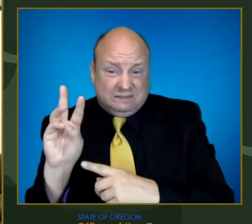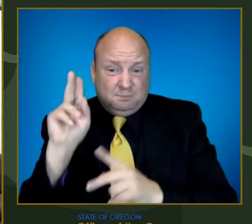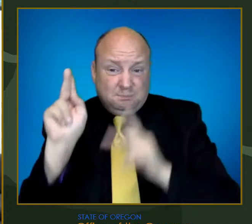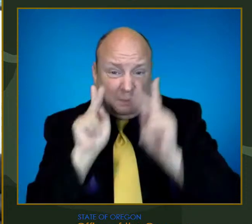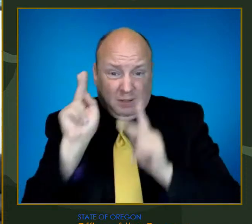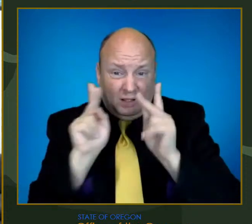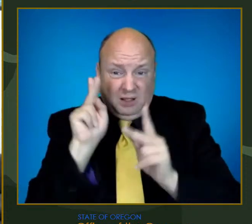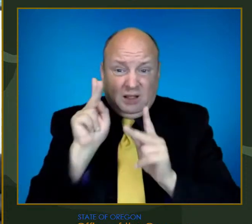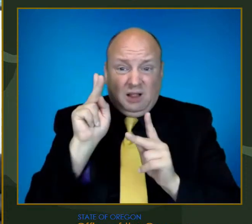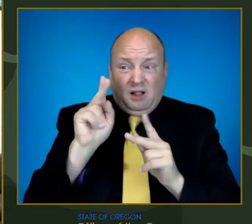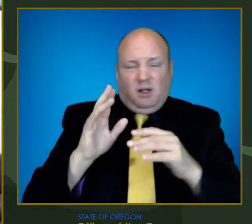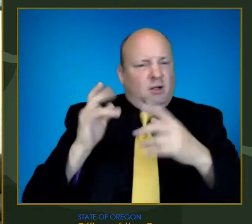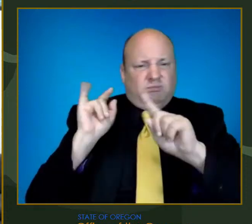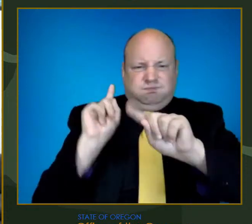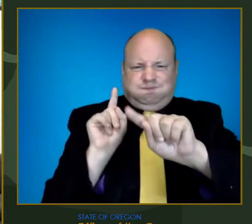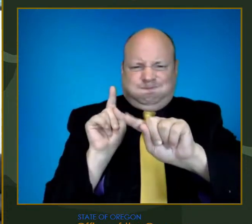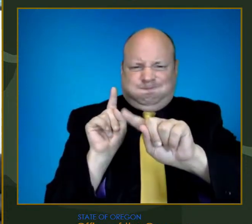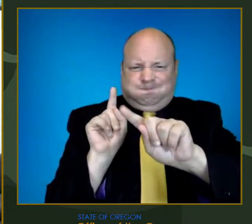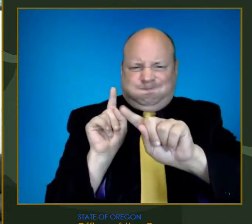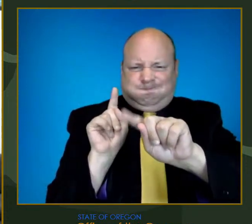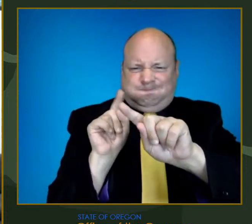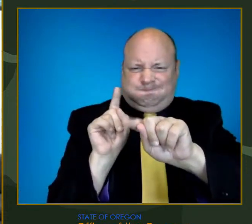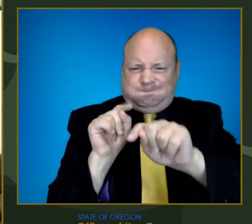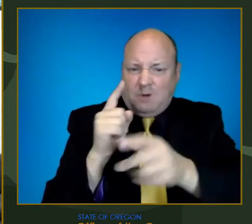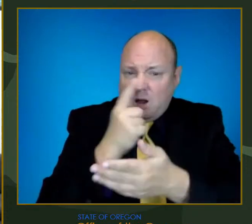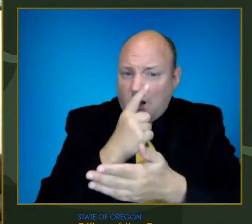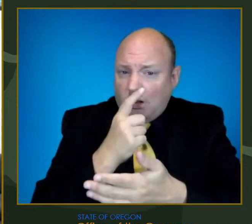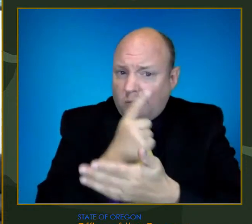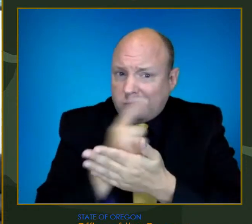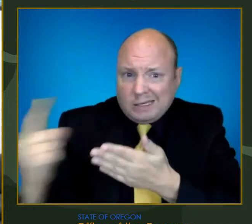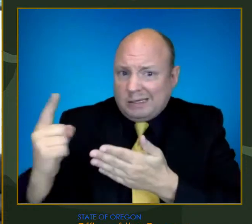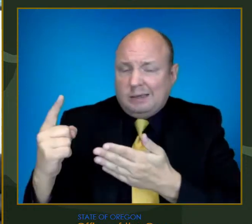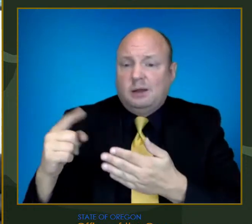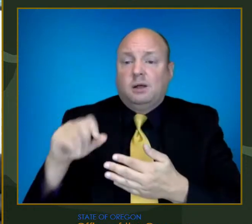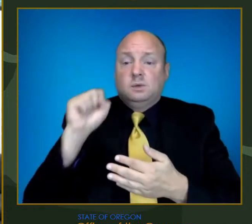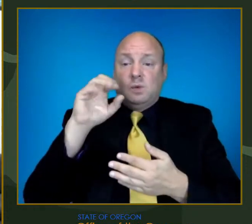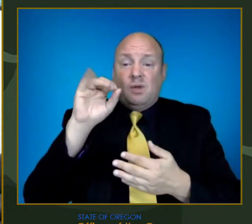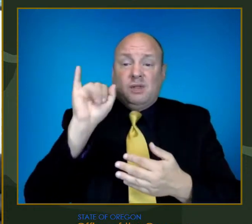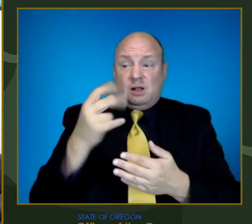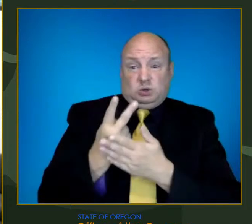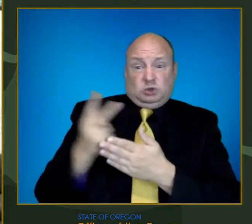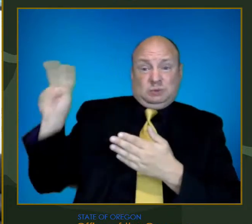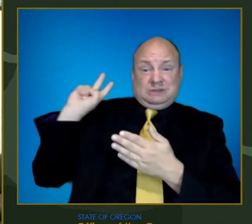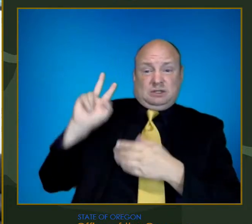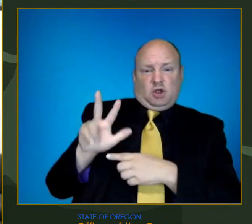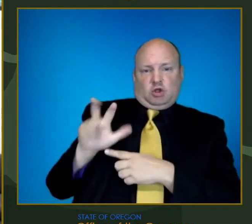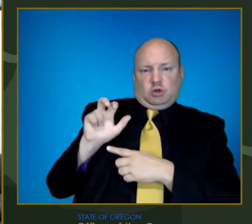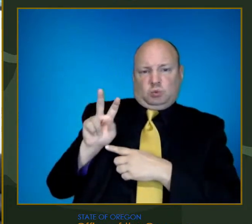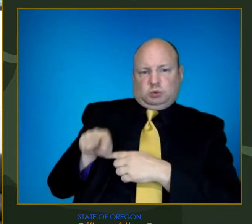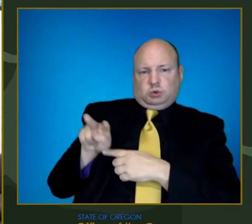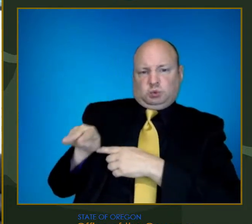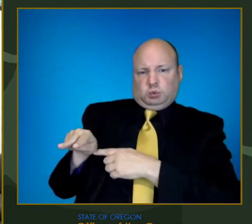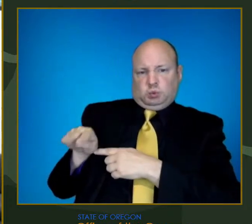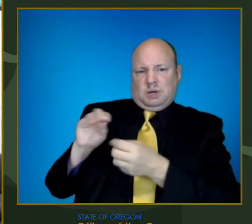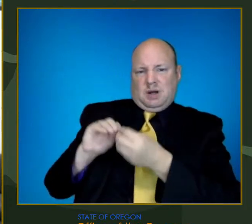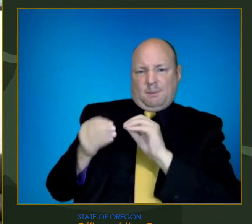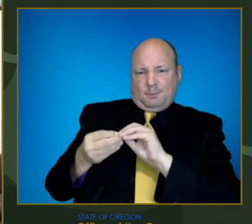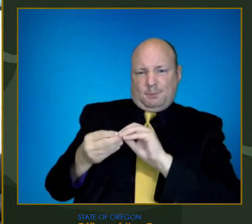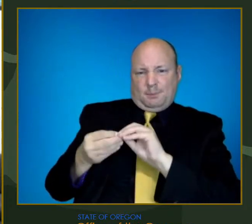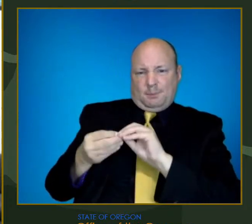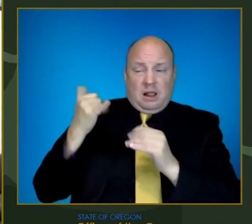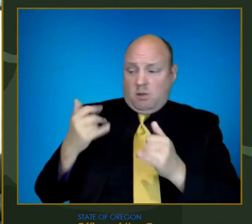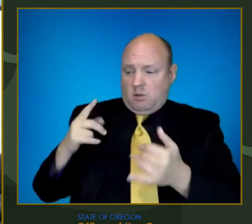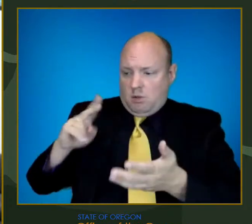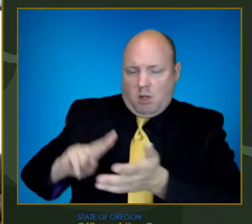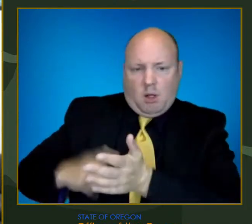hospitalized. That figure is up from 322 COVID-19 hospitalizations just the week prior. That's a 42%